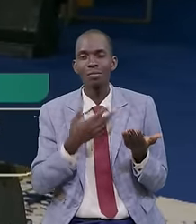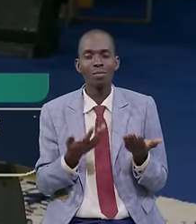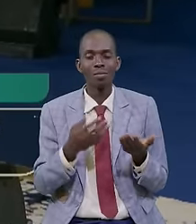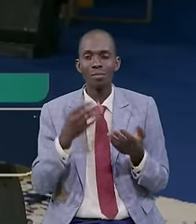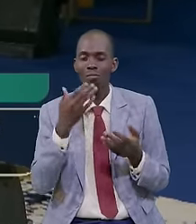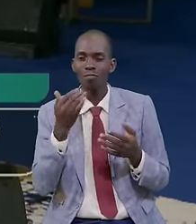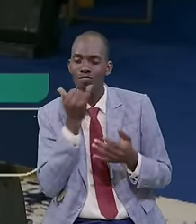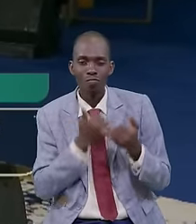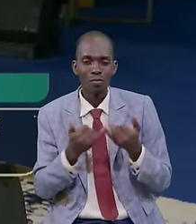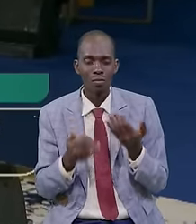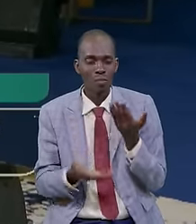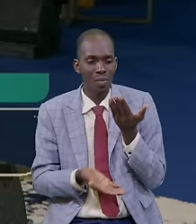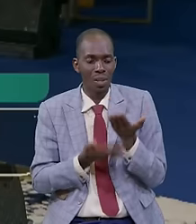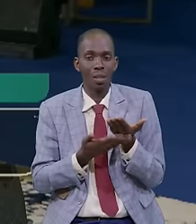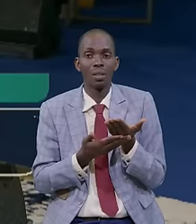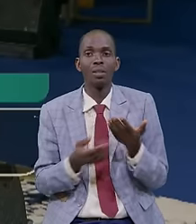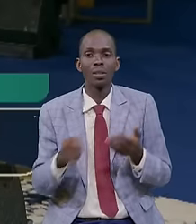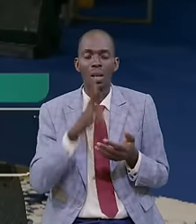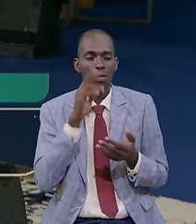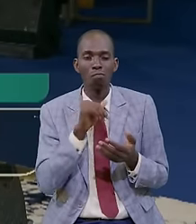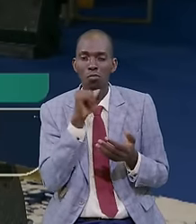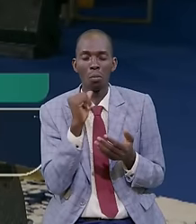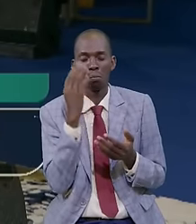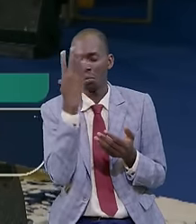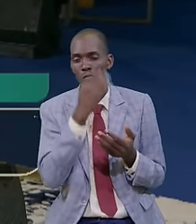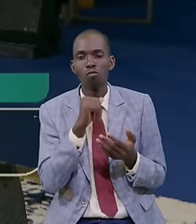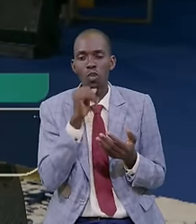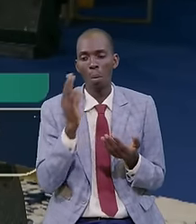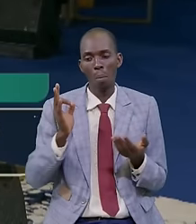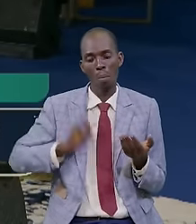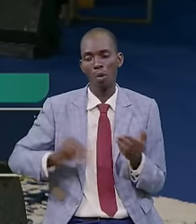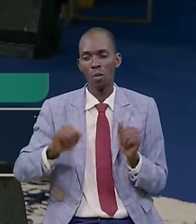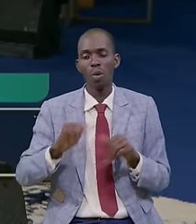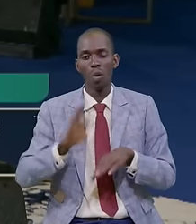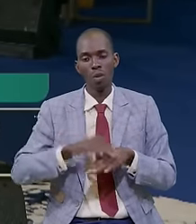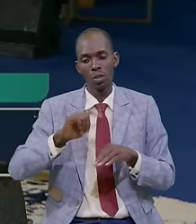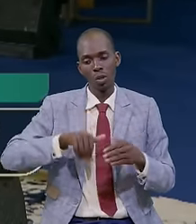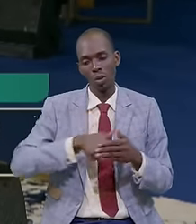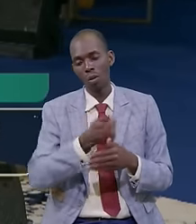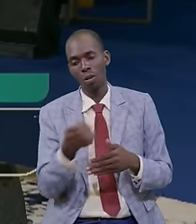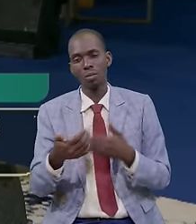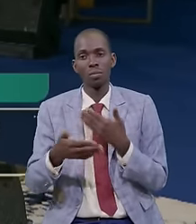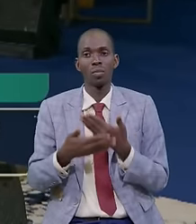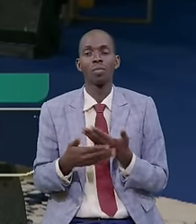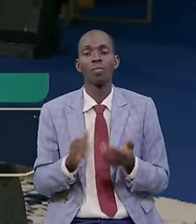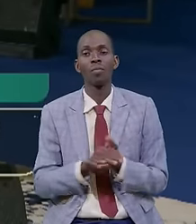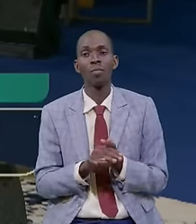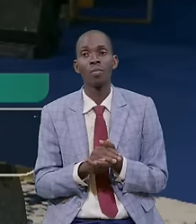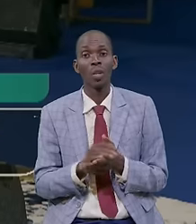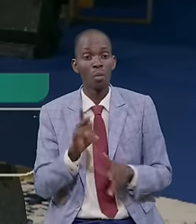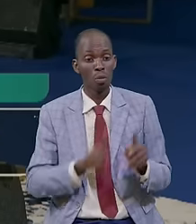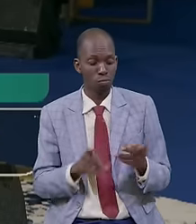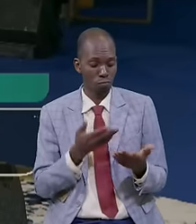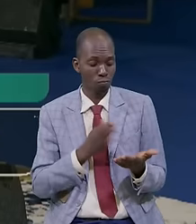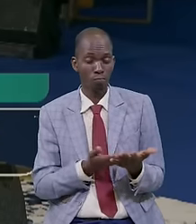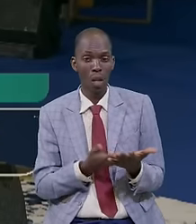not edible. They are not profitable on the other side. The bookworm who reads and reads